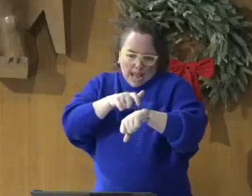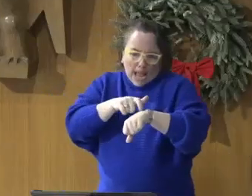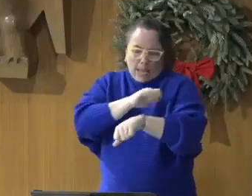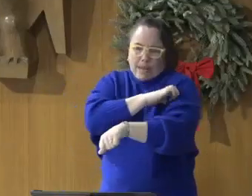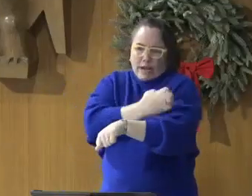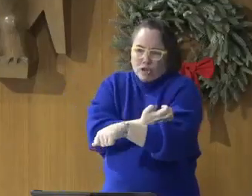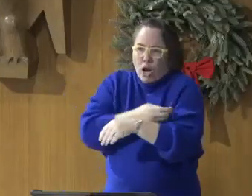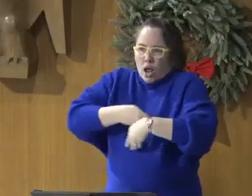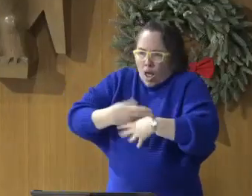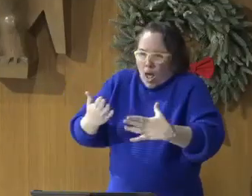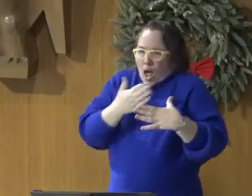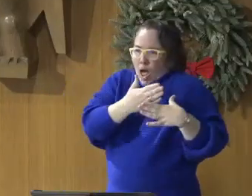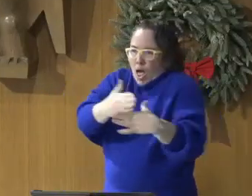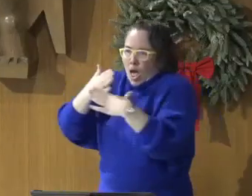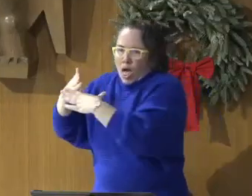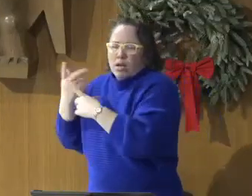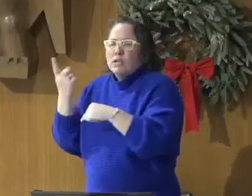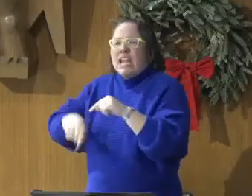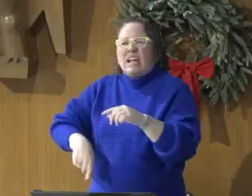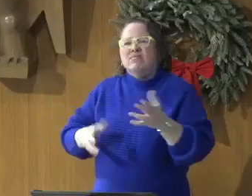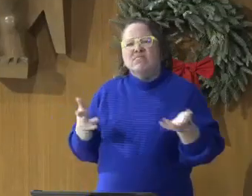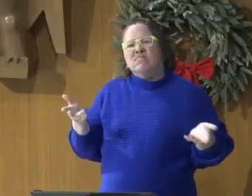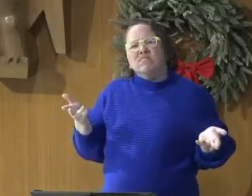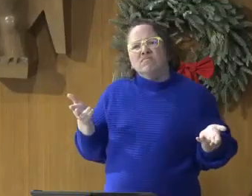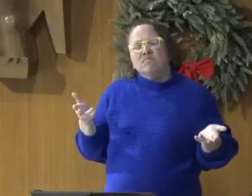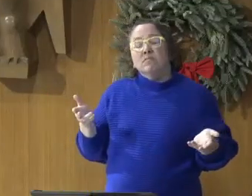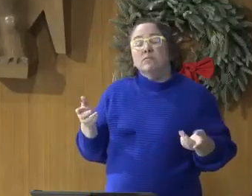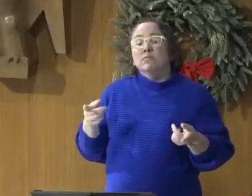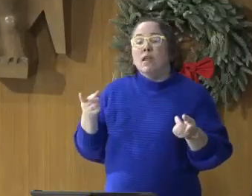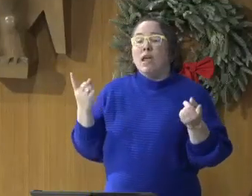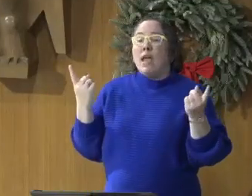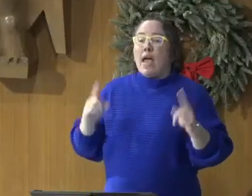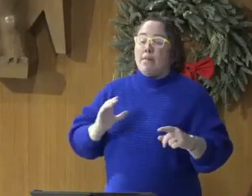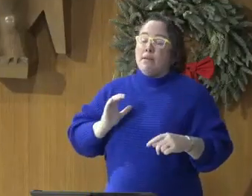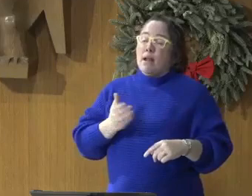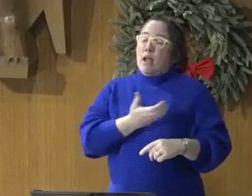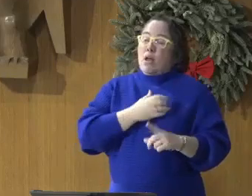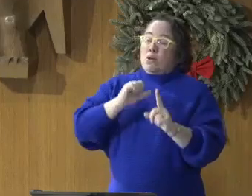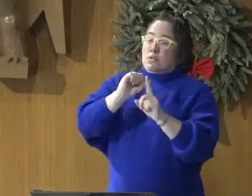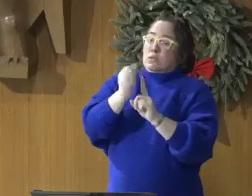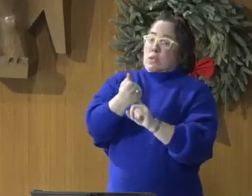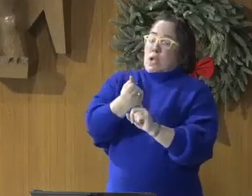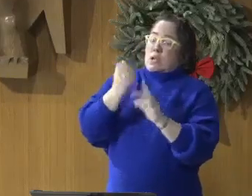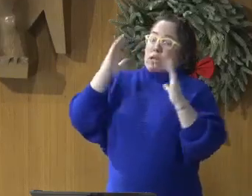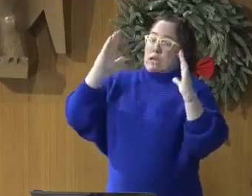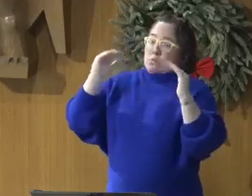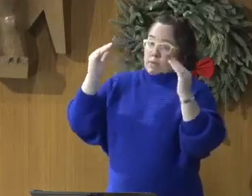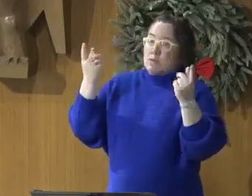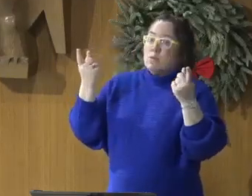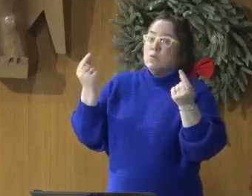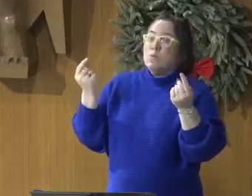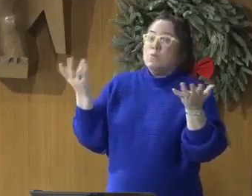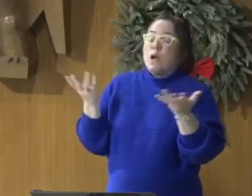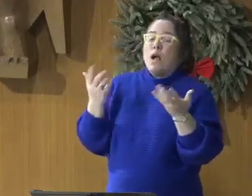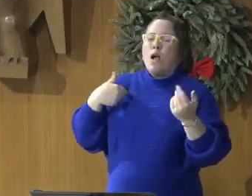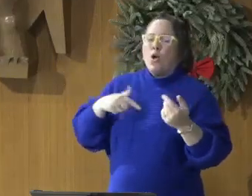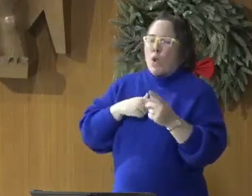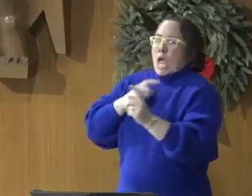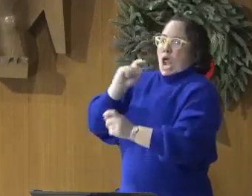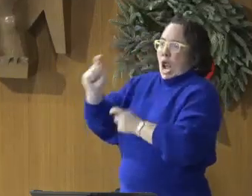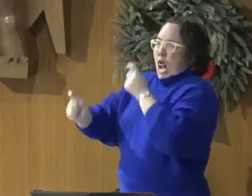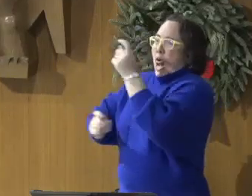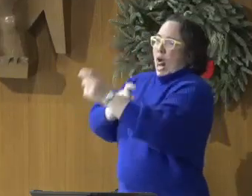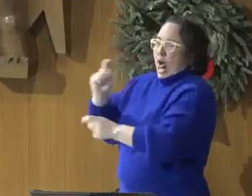around. In a capitalistic society, the expectation is often that we give